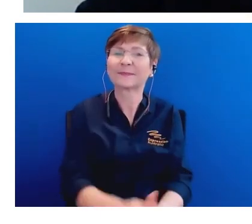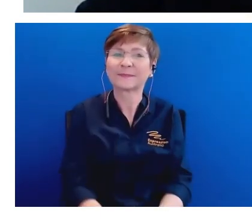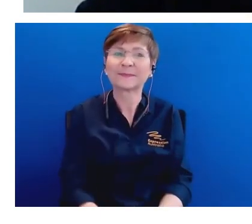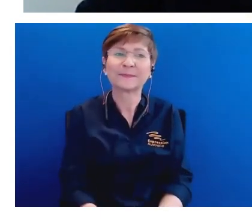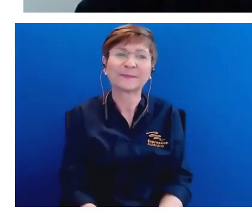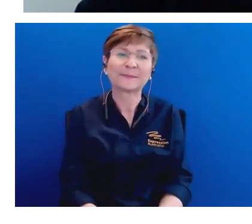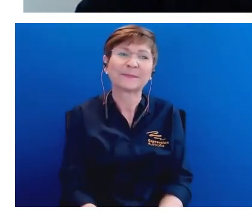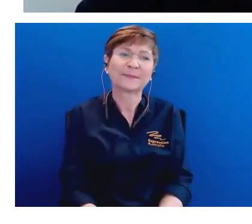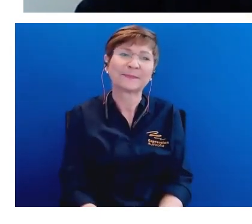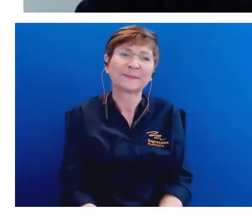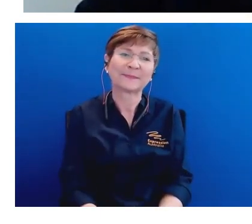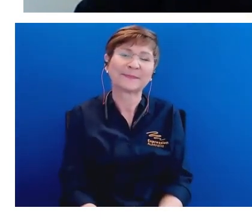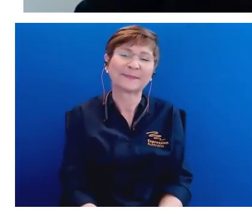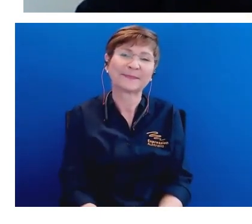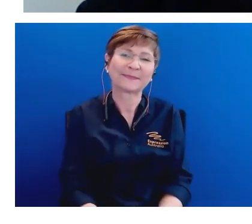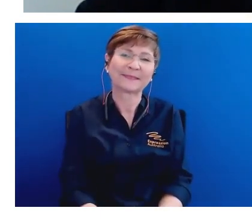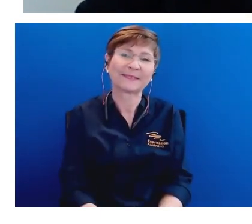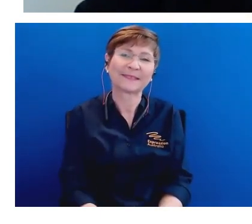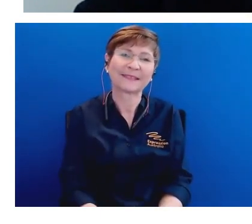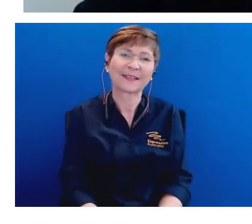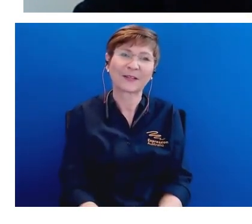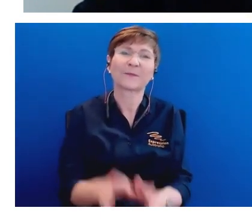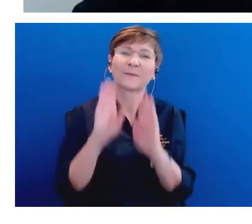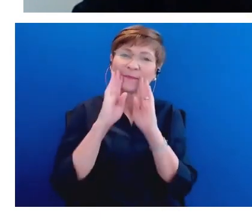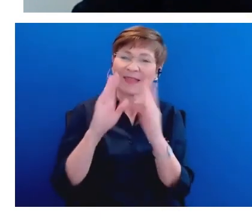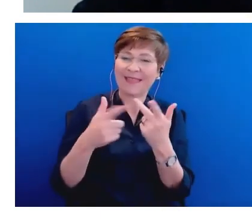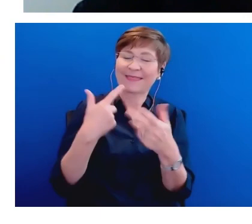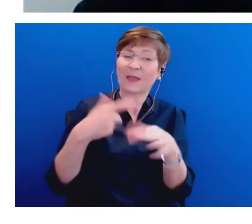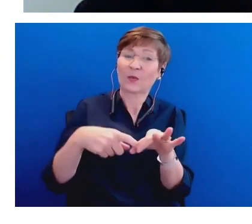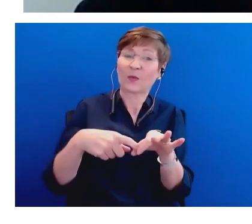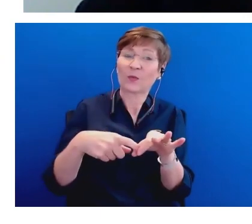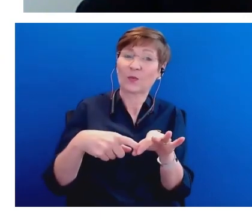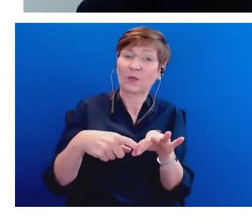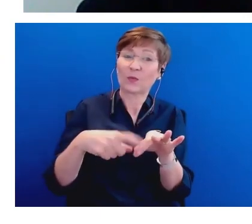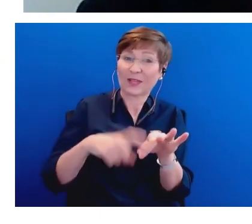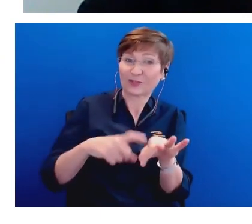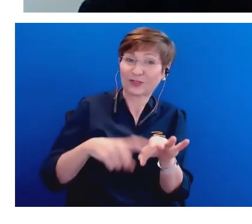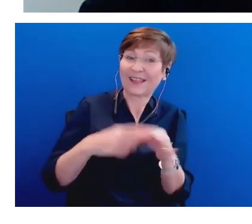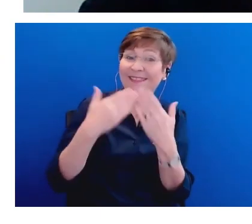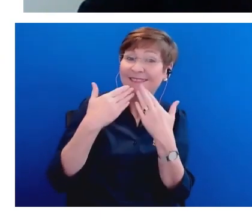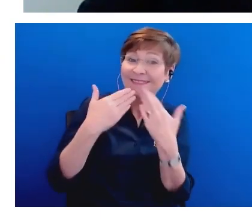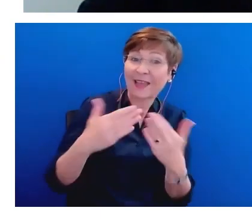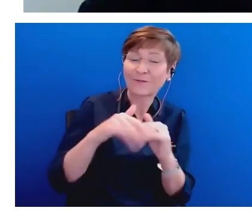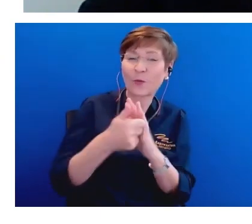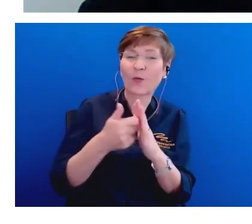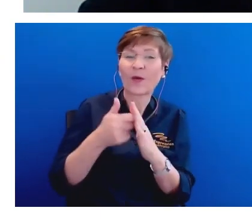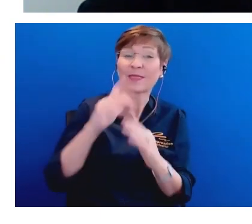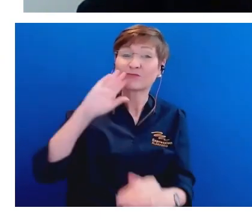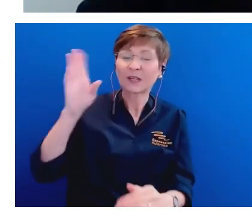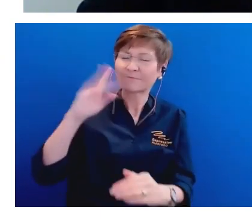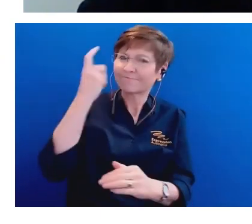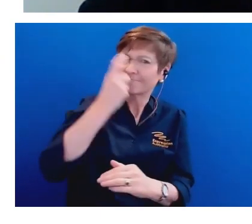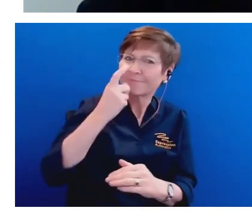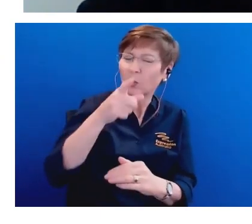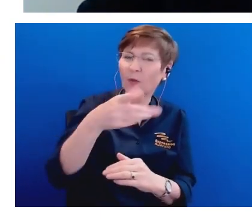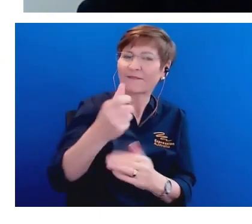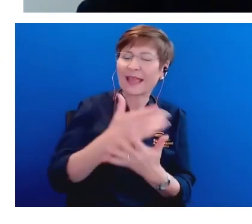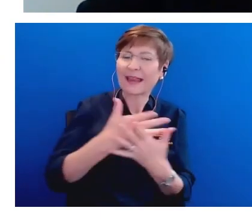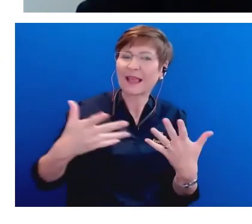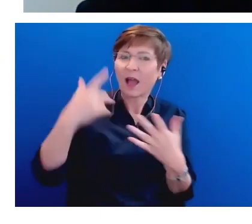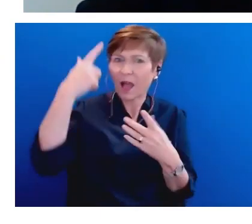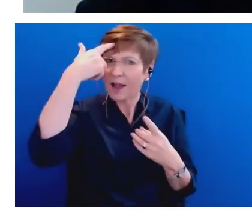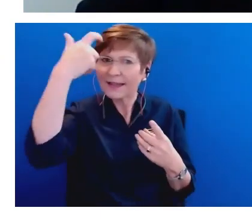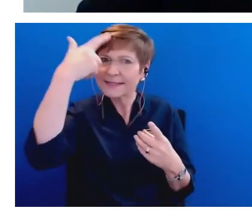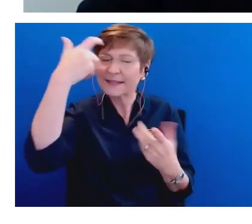Okay, great. And another question is, thank you for the presentation. Wondering if you have any ideas or recommendations